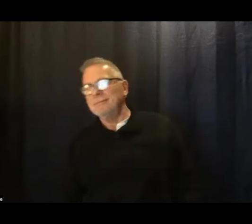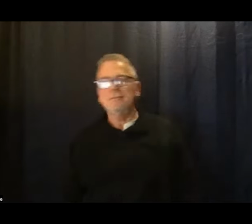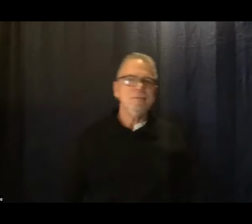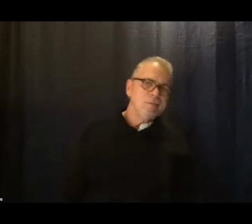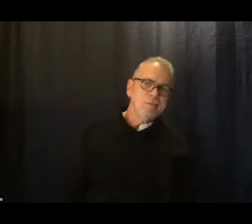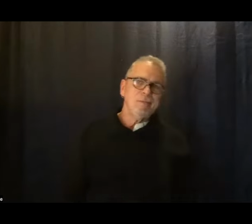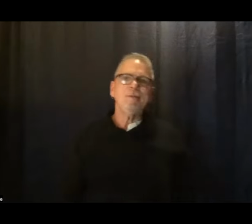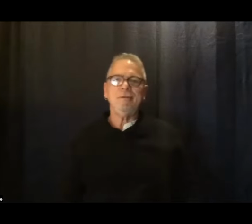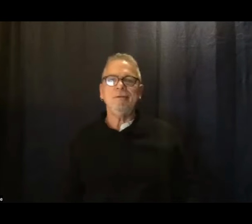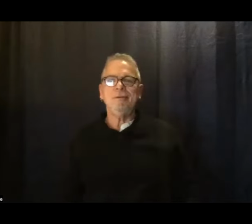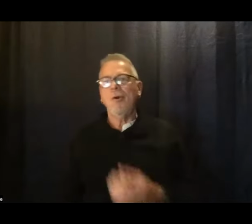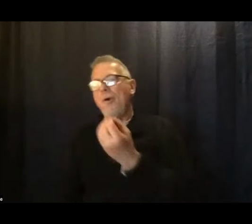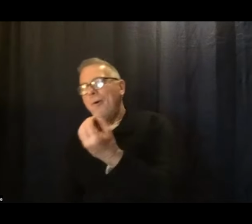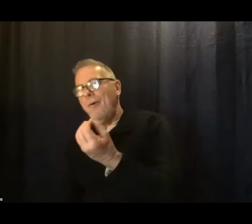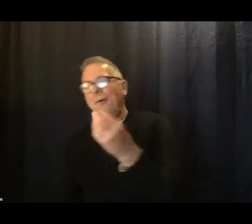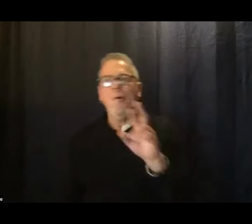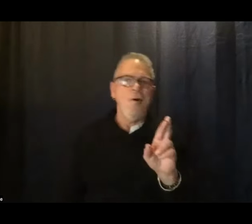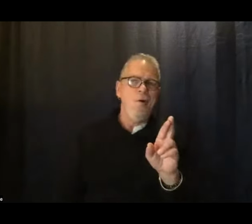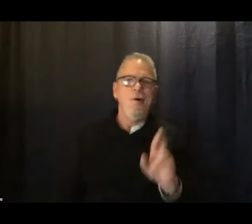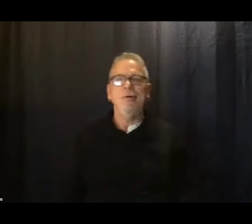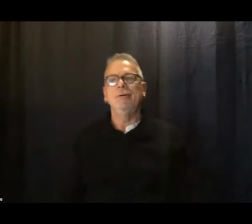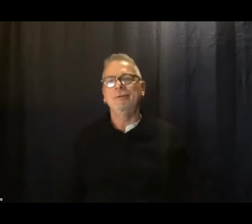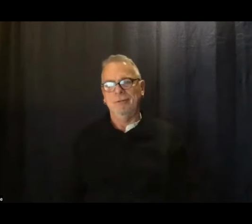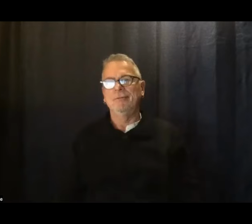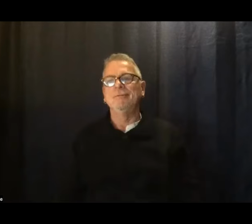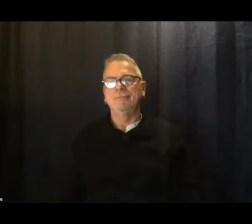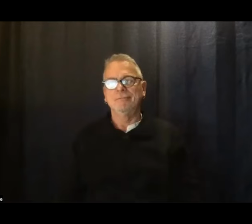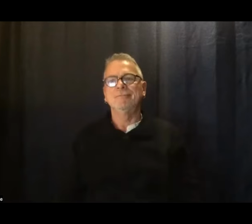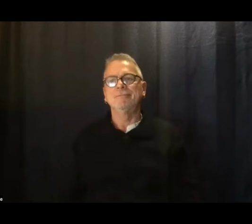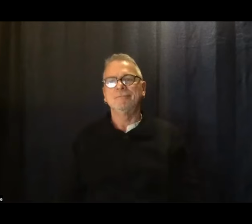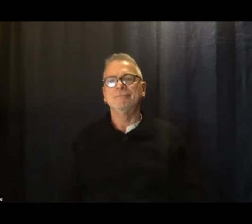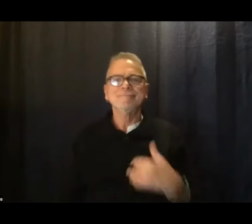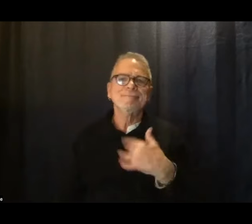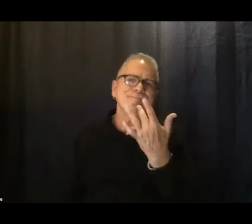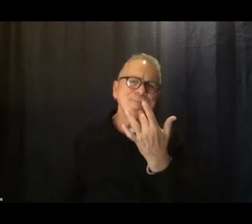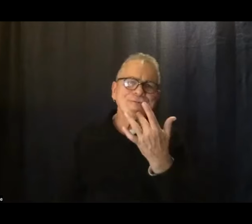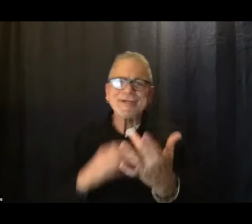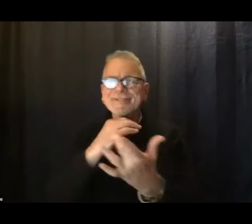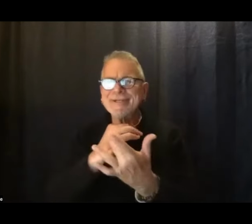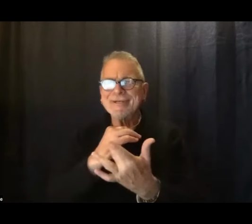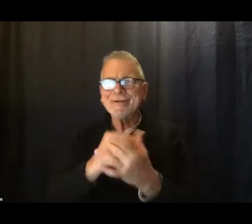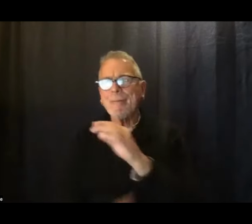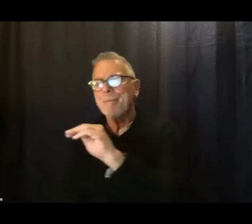equivalency. That or, you move it left to right or right to left. Or.